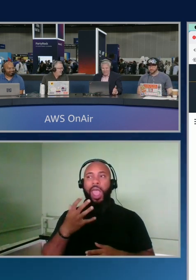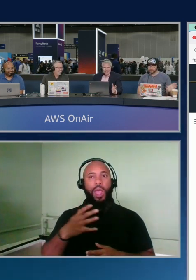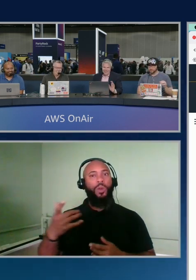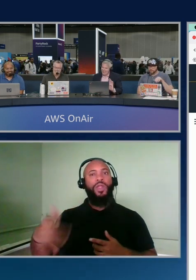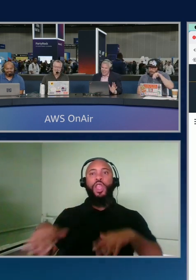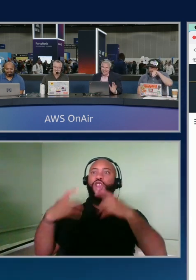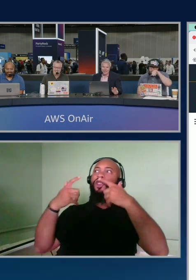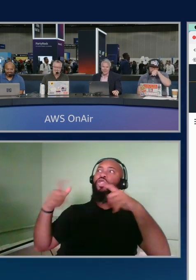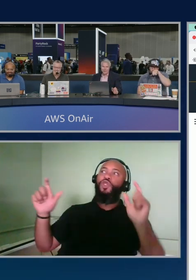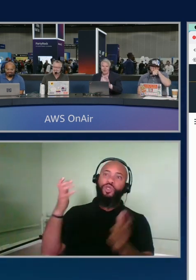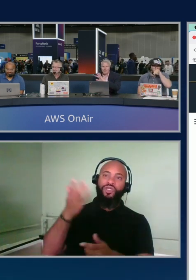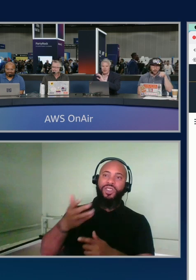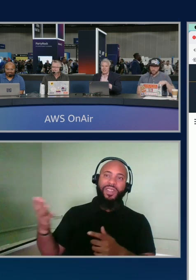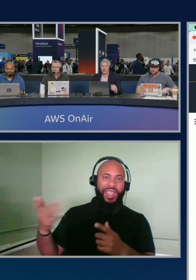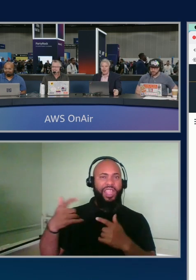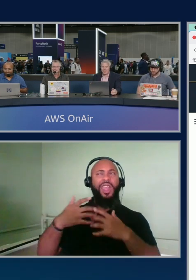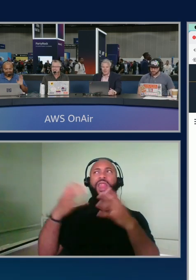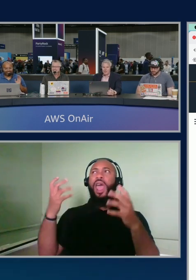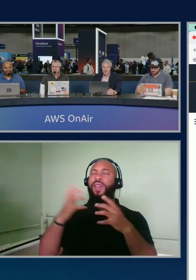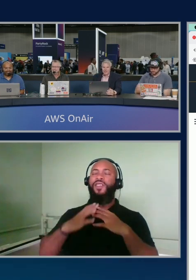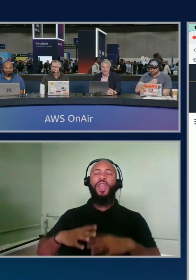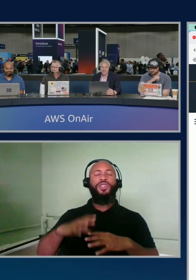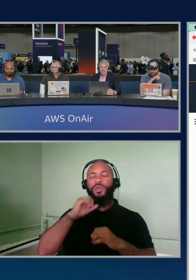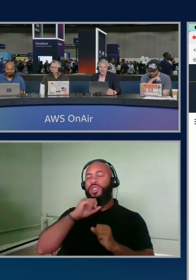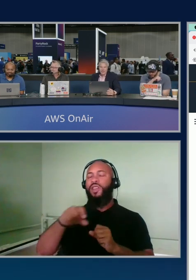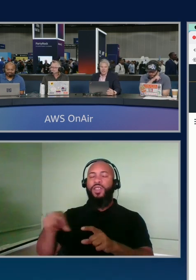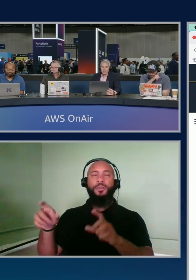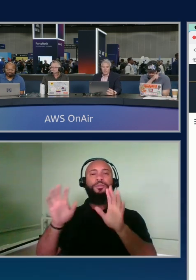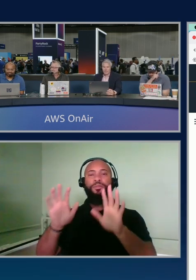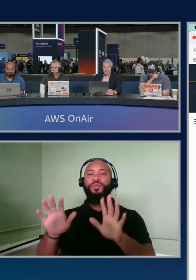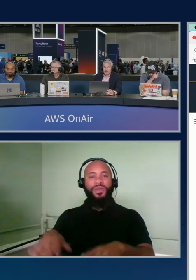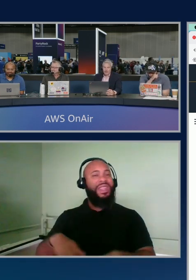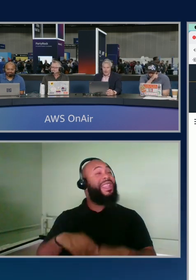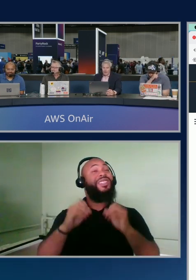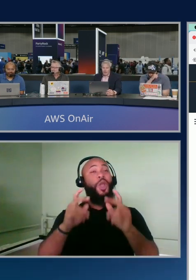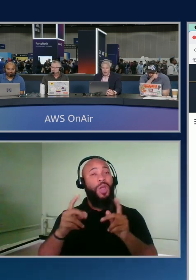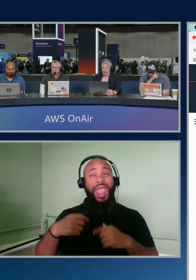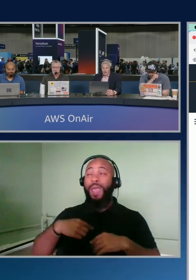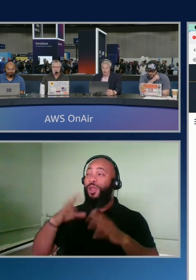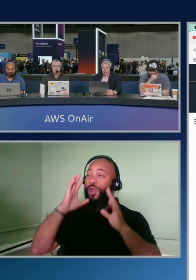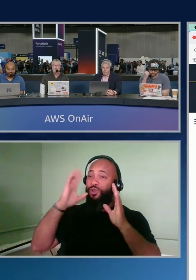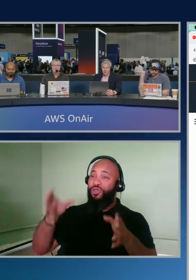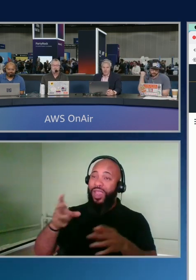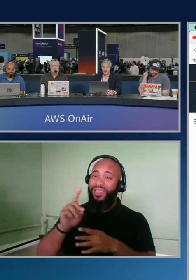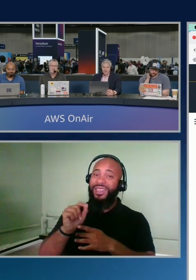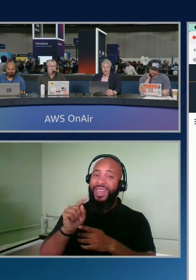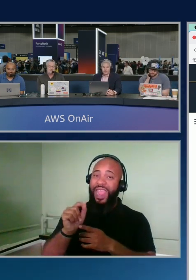They're a huge thing, by the way. Yeah, they are. A lot of customers. Okay, sorry, Sam. I'm going to go create this data source now.